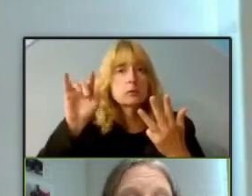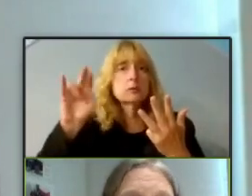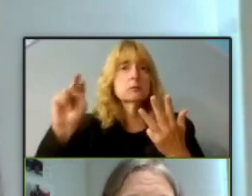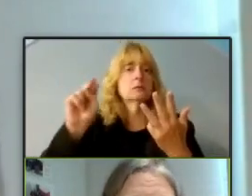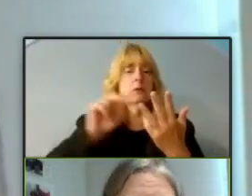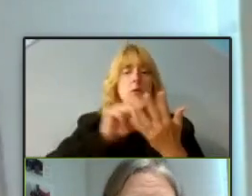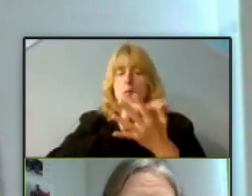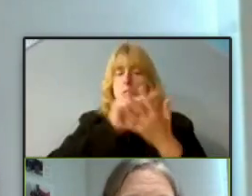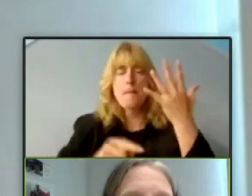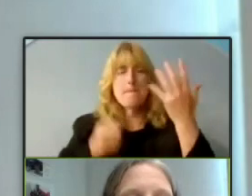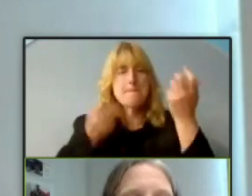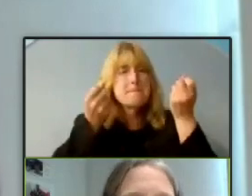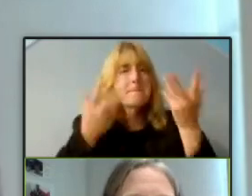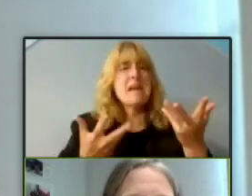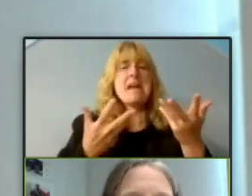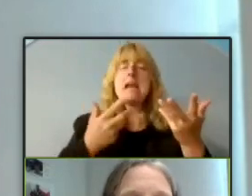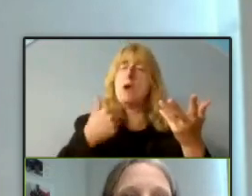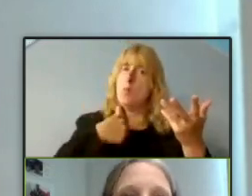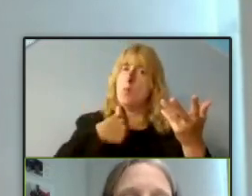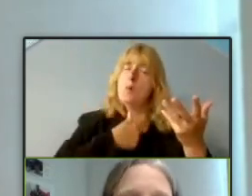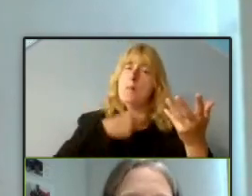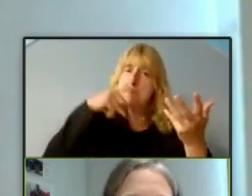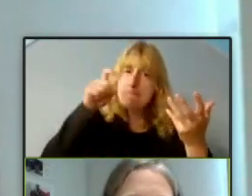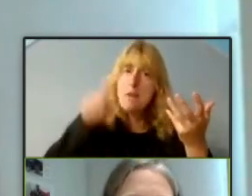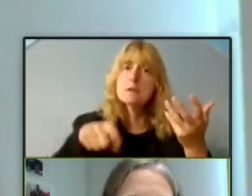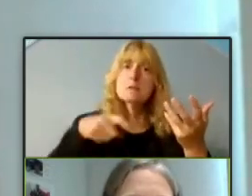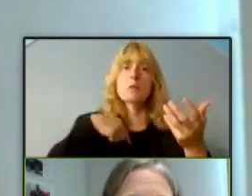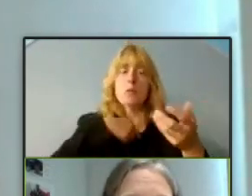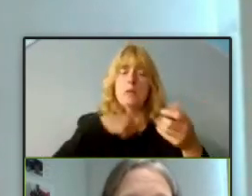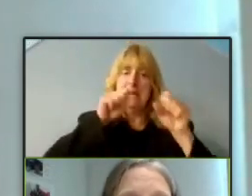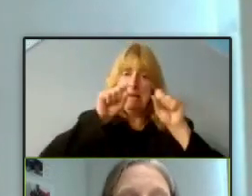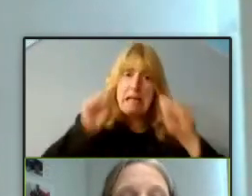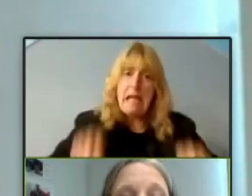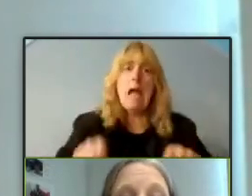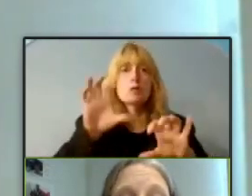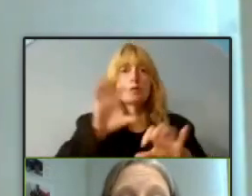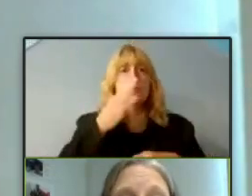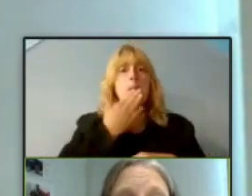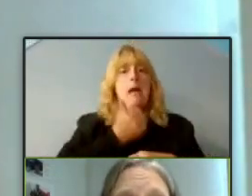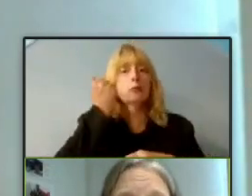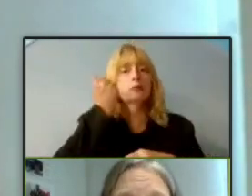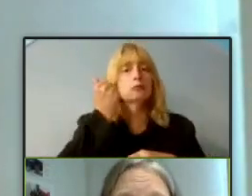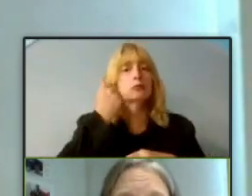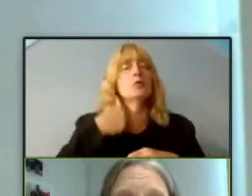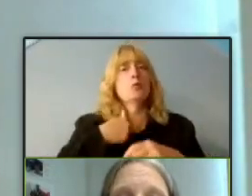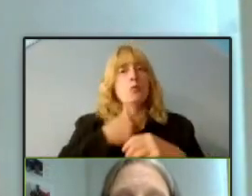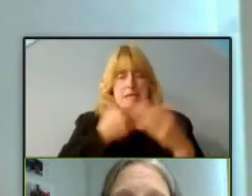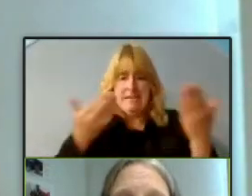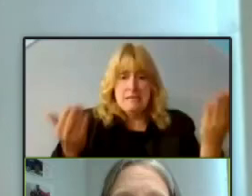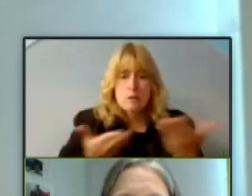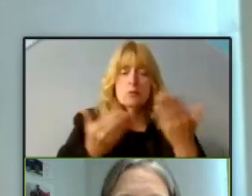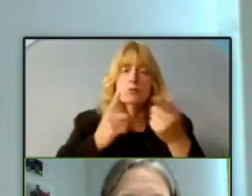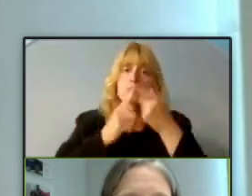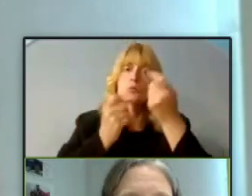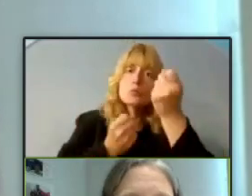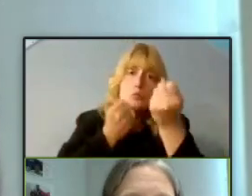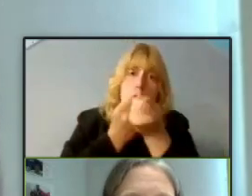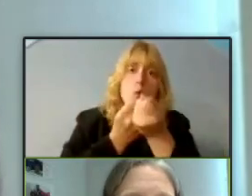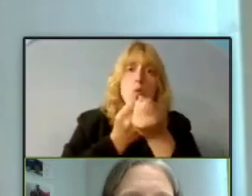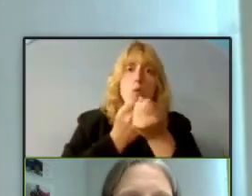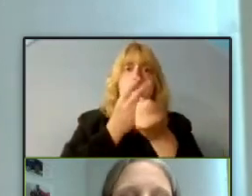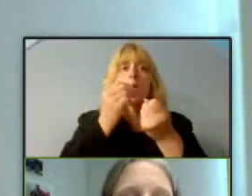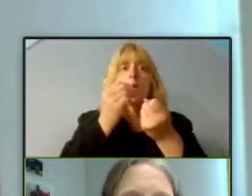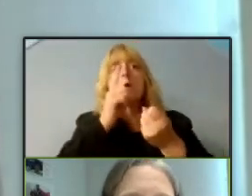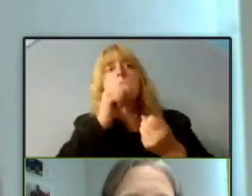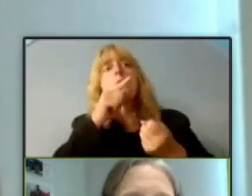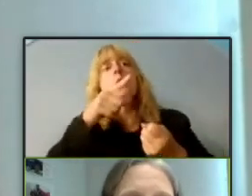We must and we can do better. And we are here to support and hold any white person